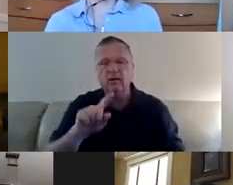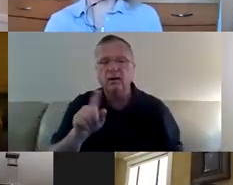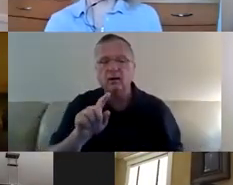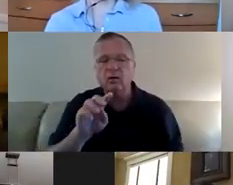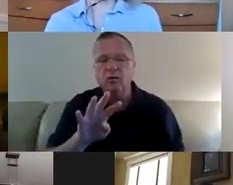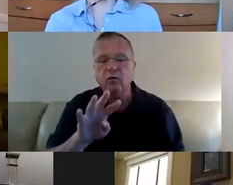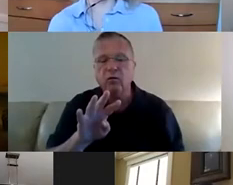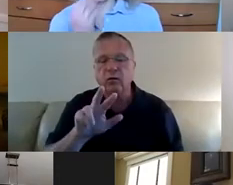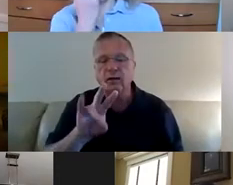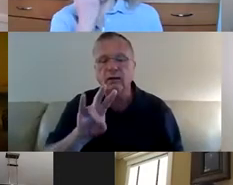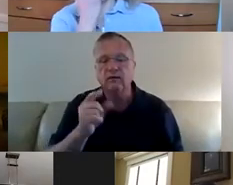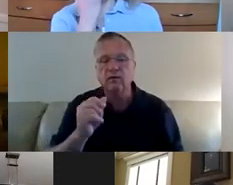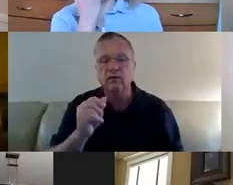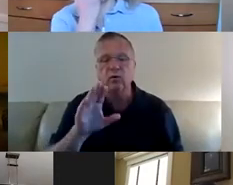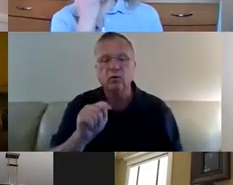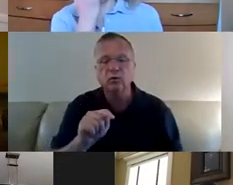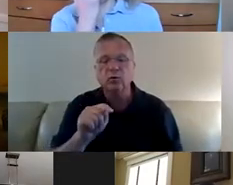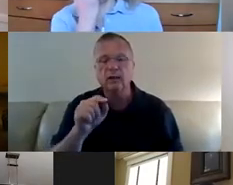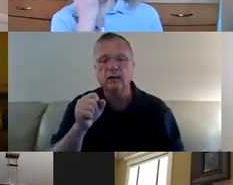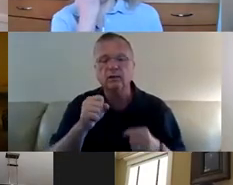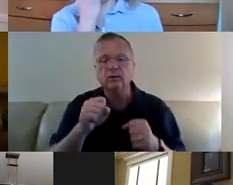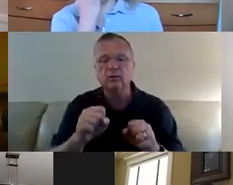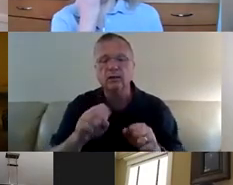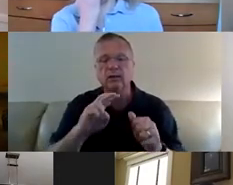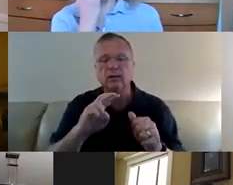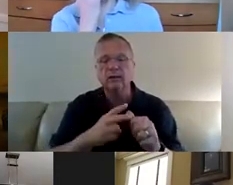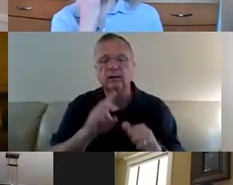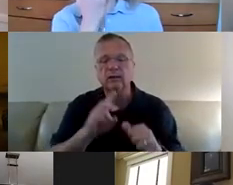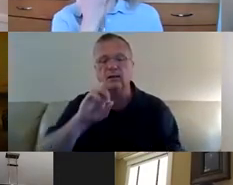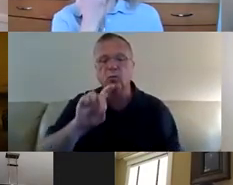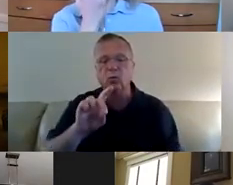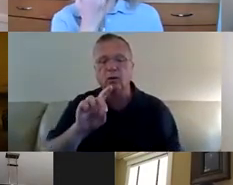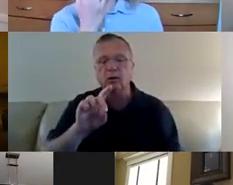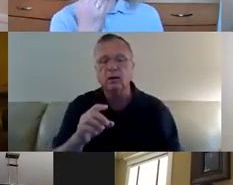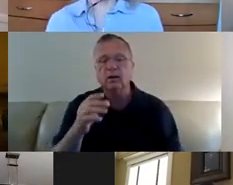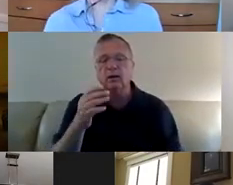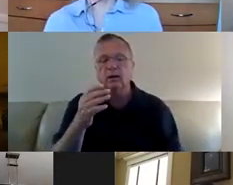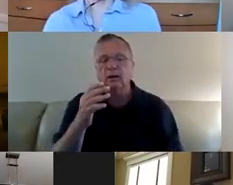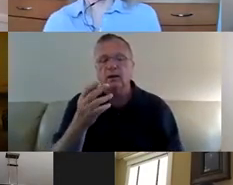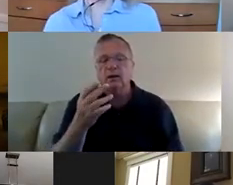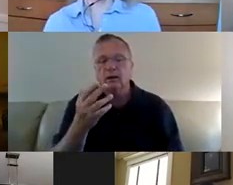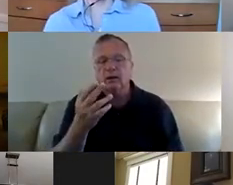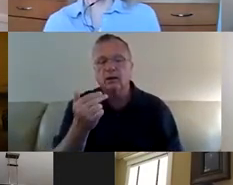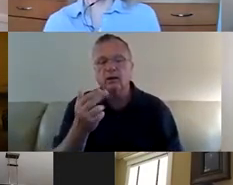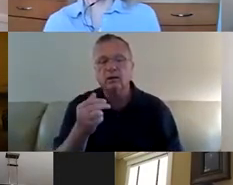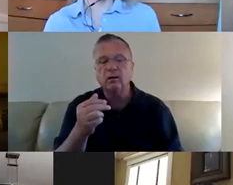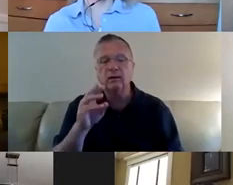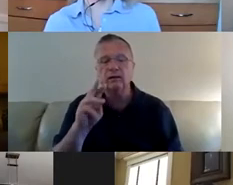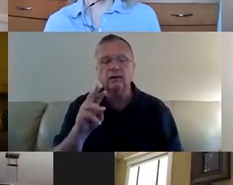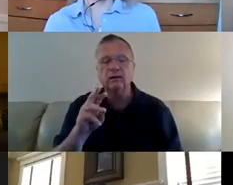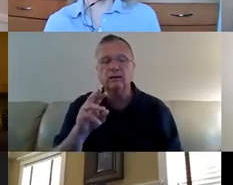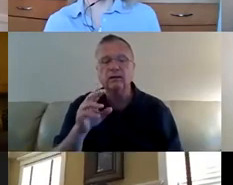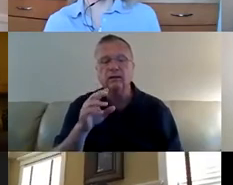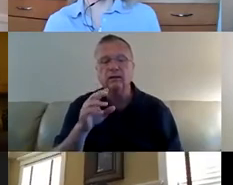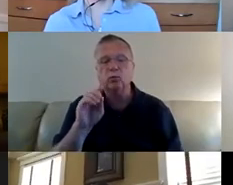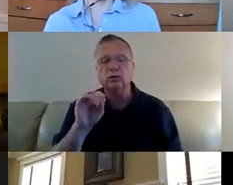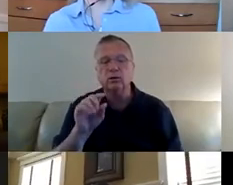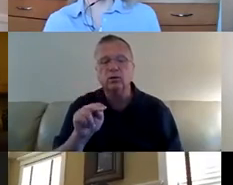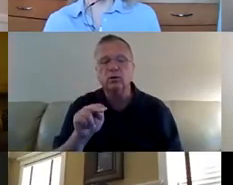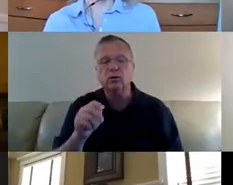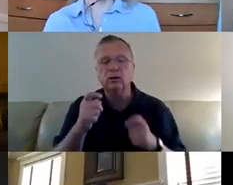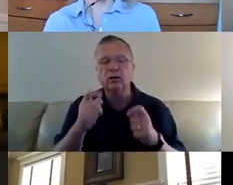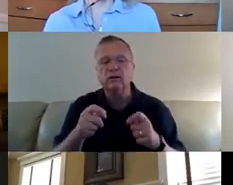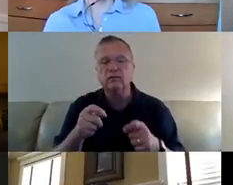Ward, 6th Council District. Bill Number 1316, Resolution granting unto 601 Grant Street Investment